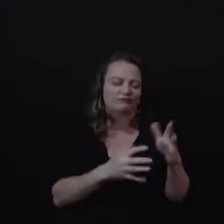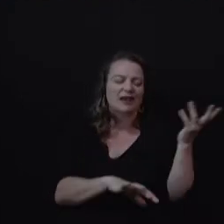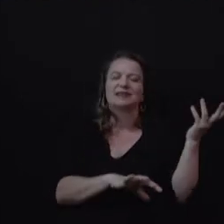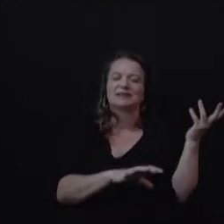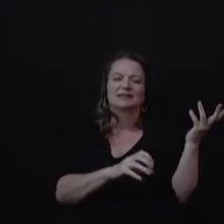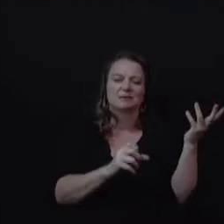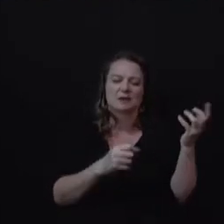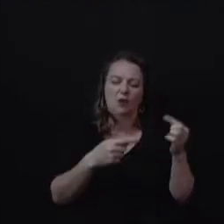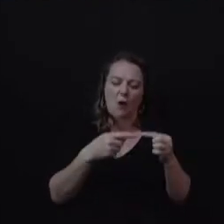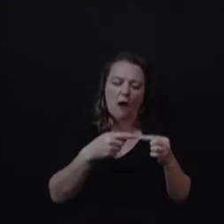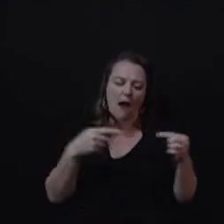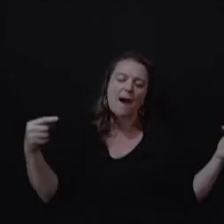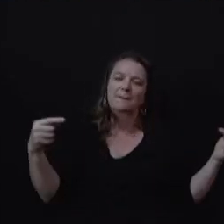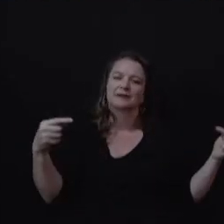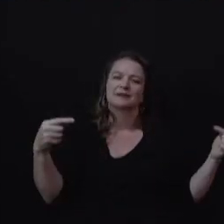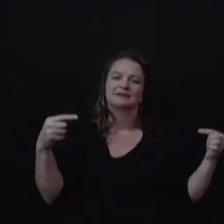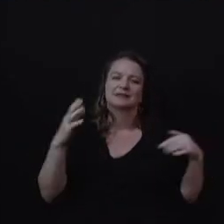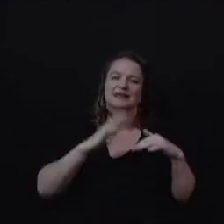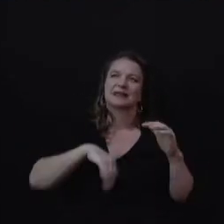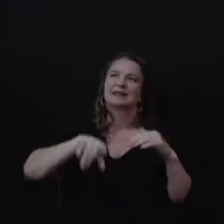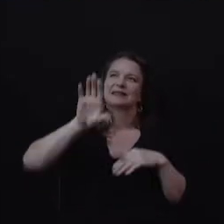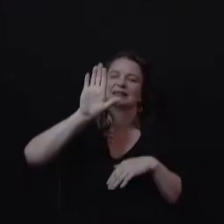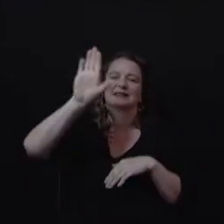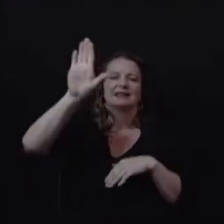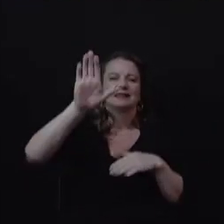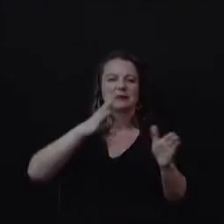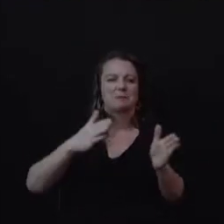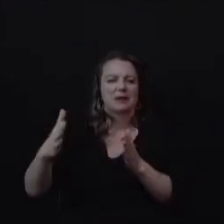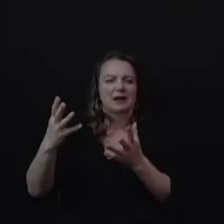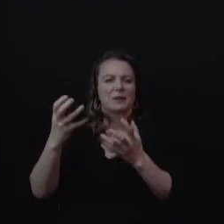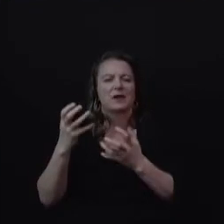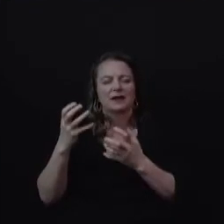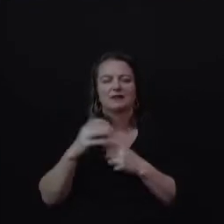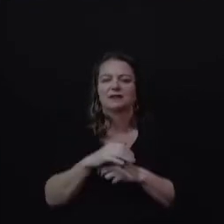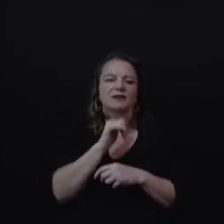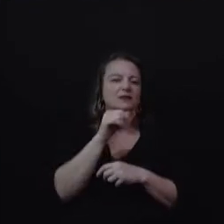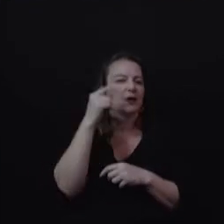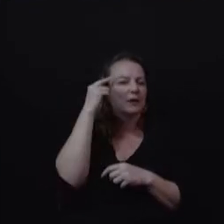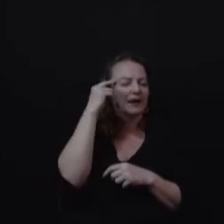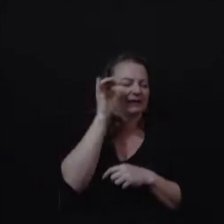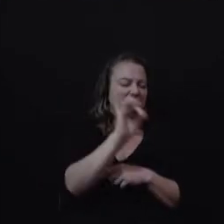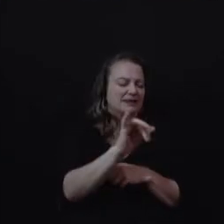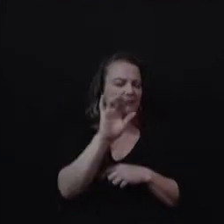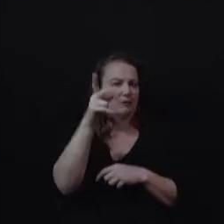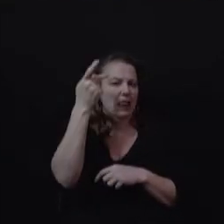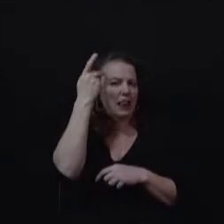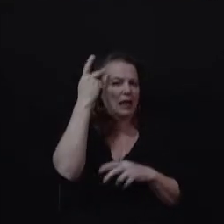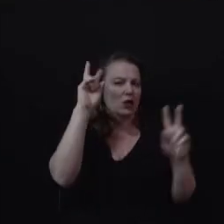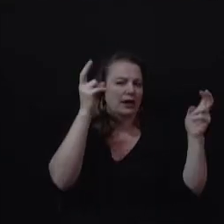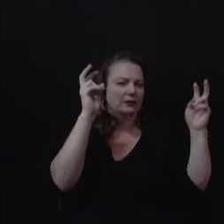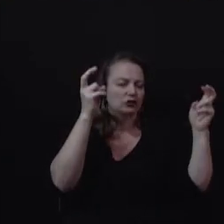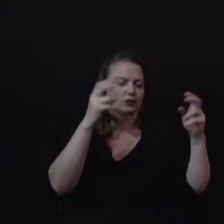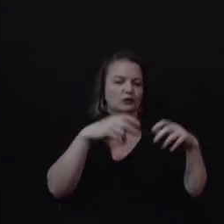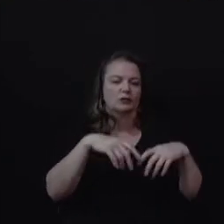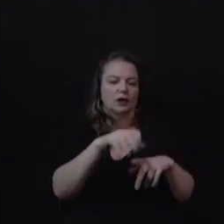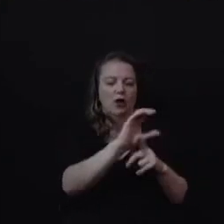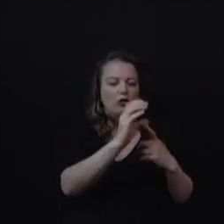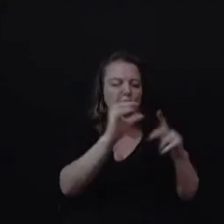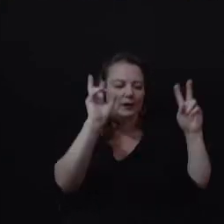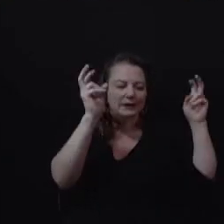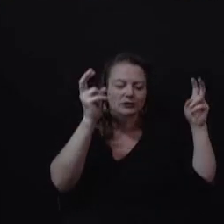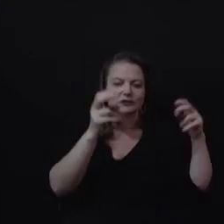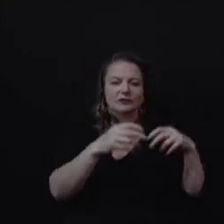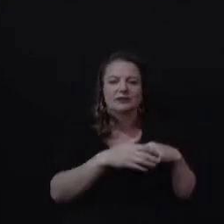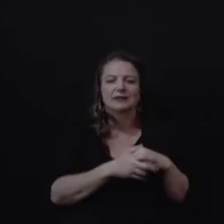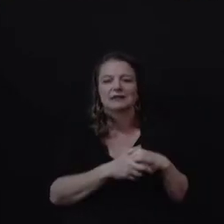God's plan and God's will, as not just being a political issue, a cultural issue,